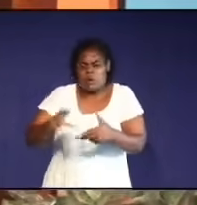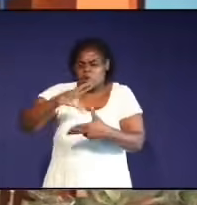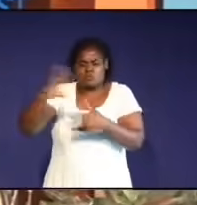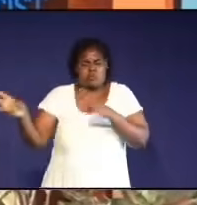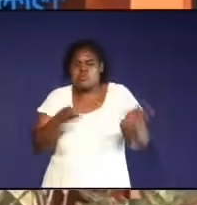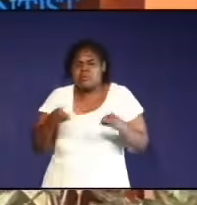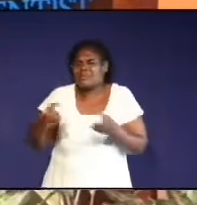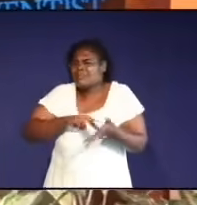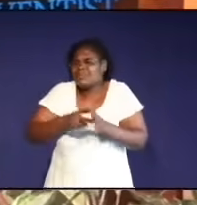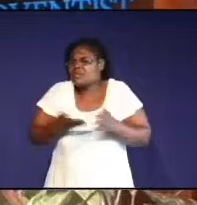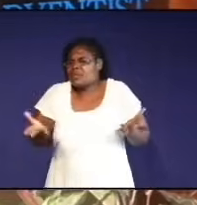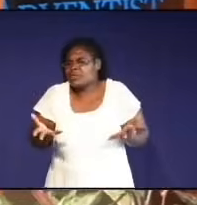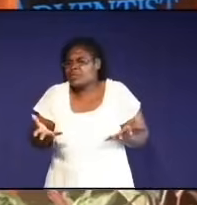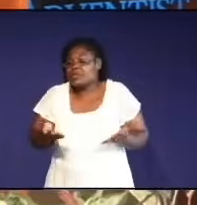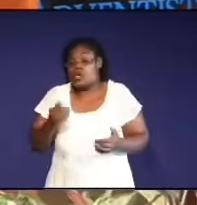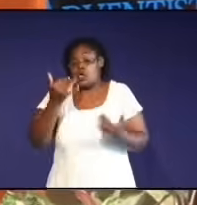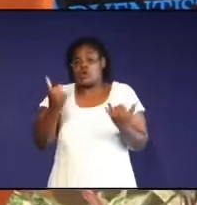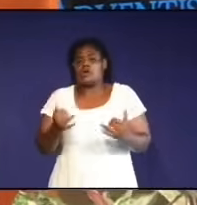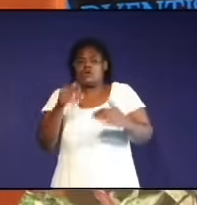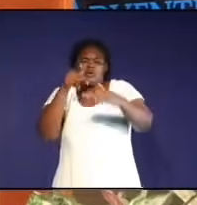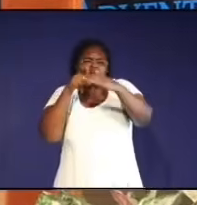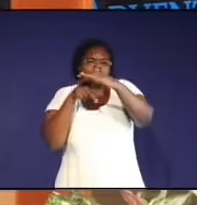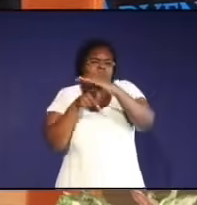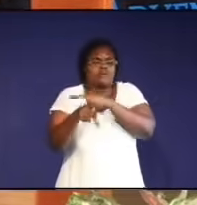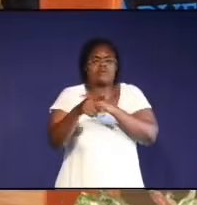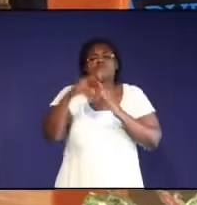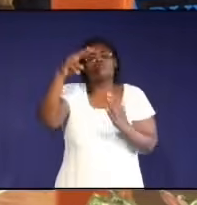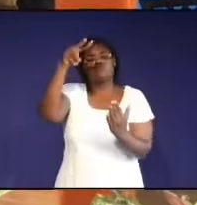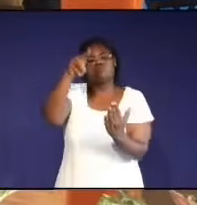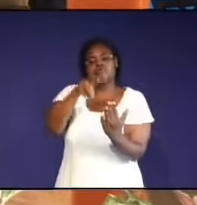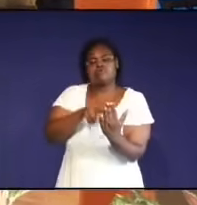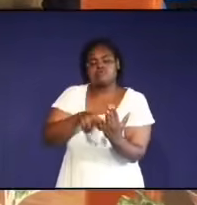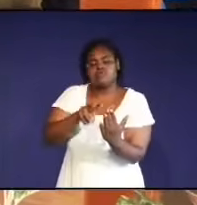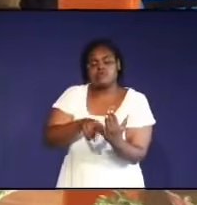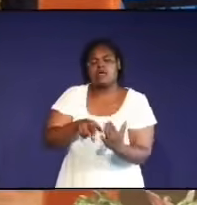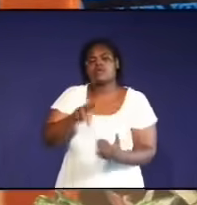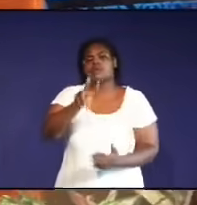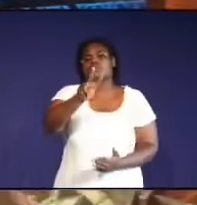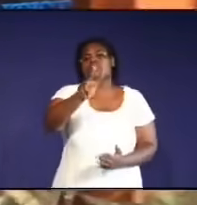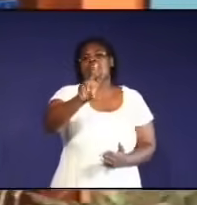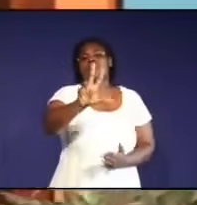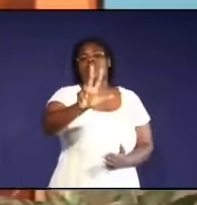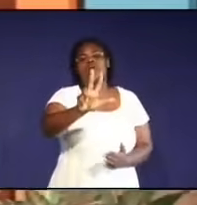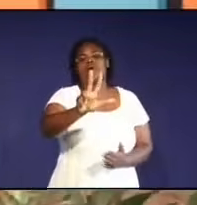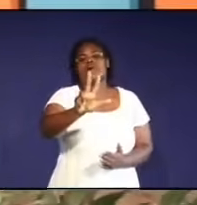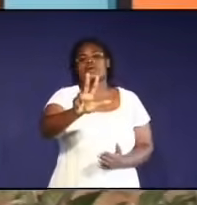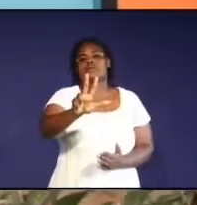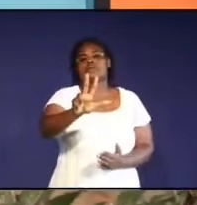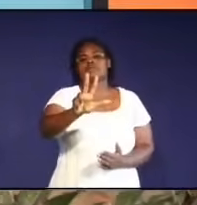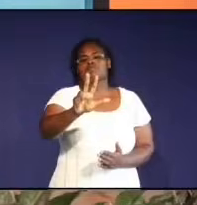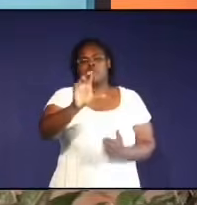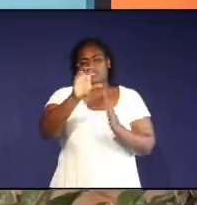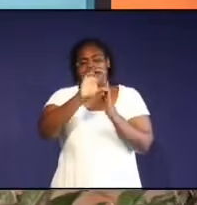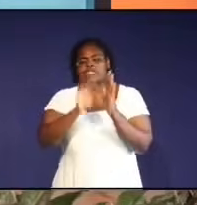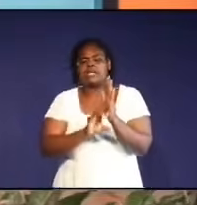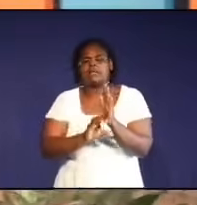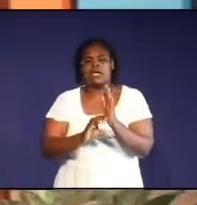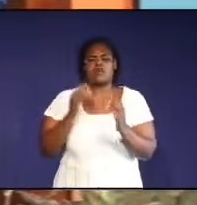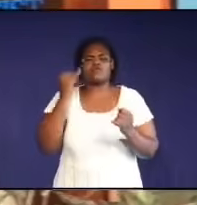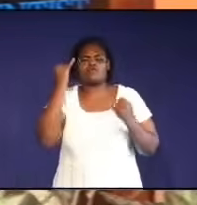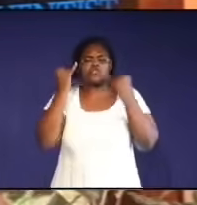here? You see, the prophet was a reader of the 23rd chapter of Jeremiah. He